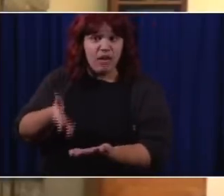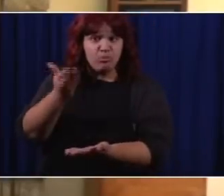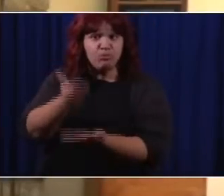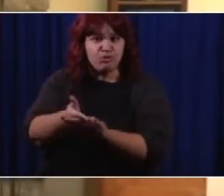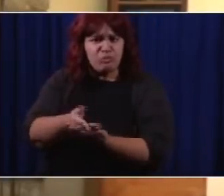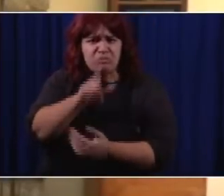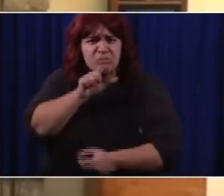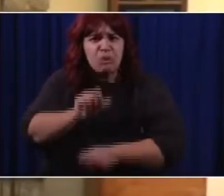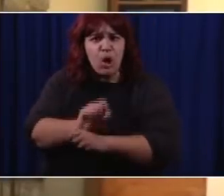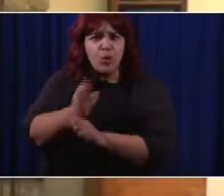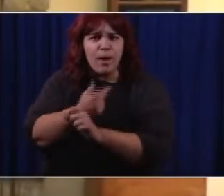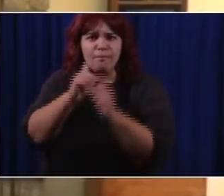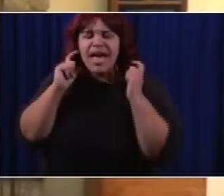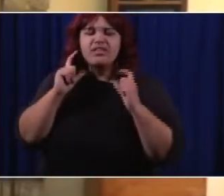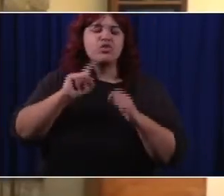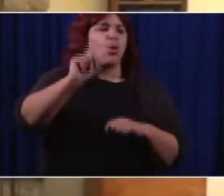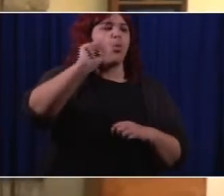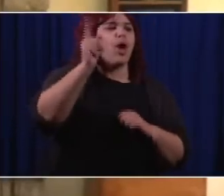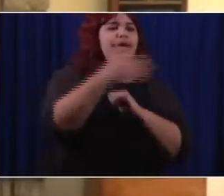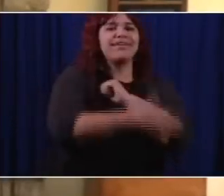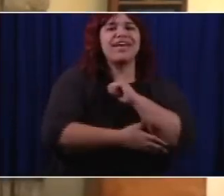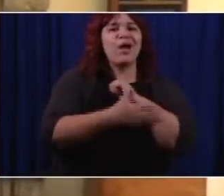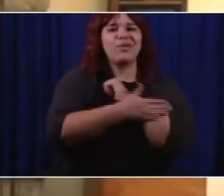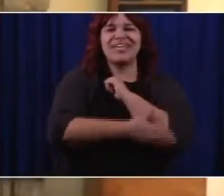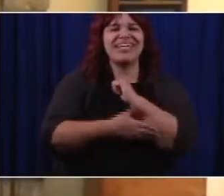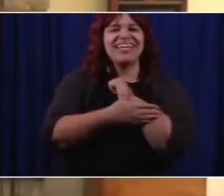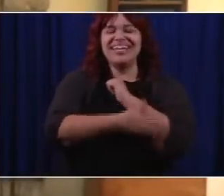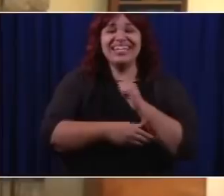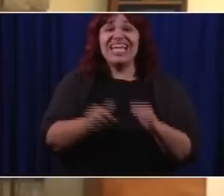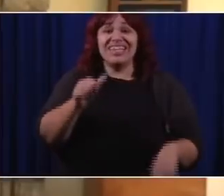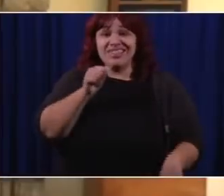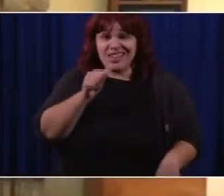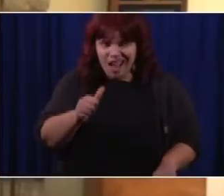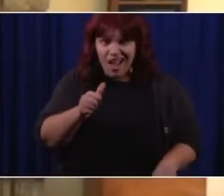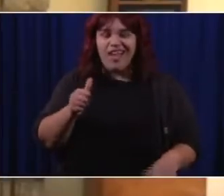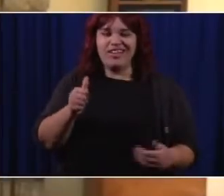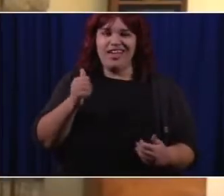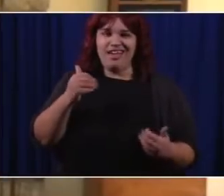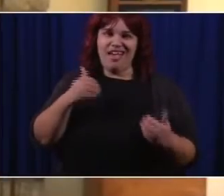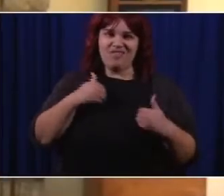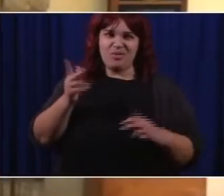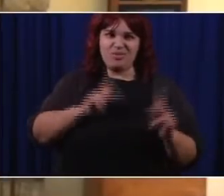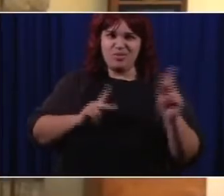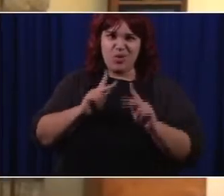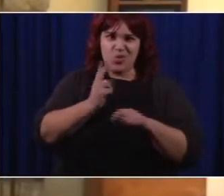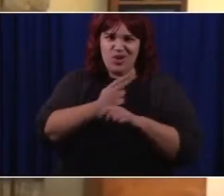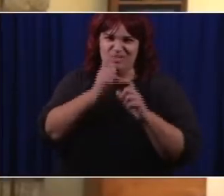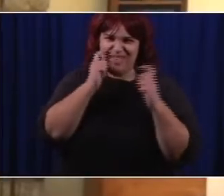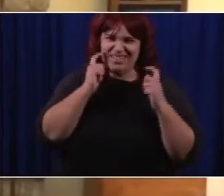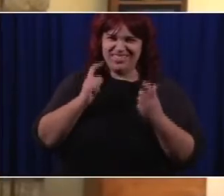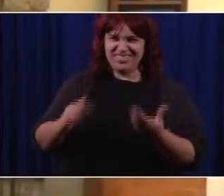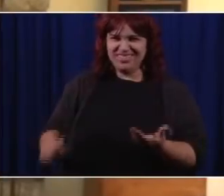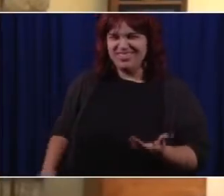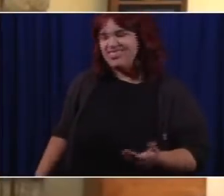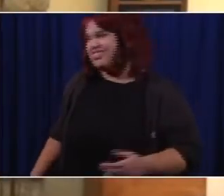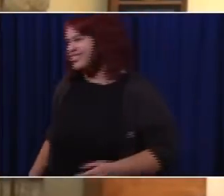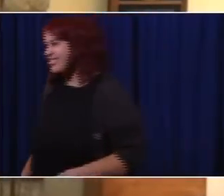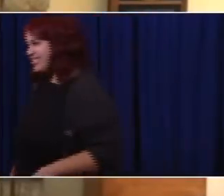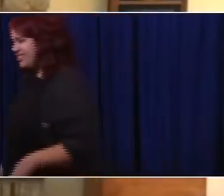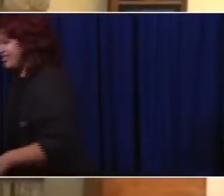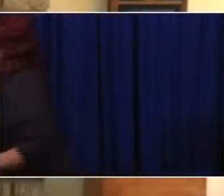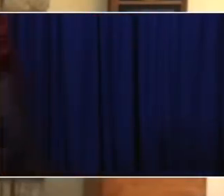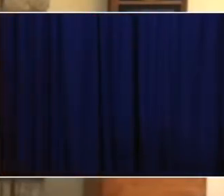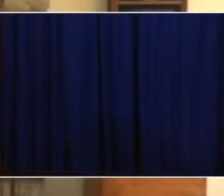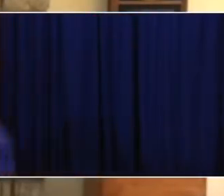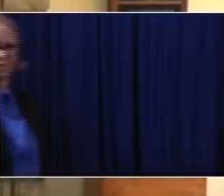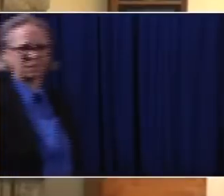now? Well, not everybody's at 95. You know, it's a big state. It's a diverse state.